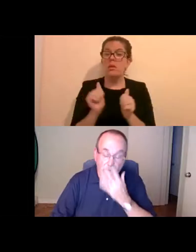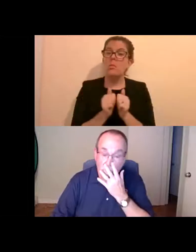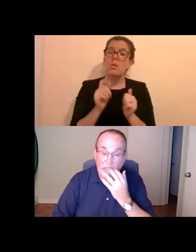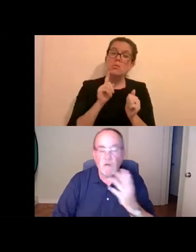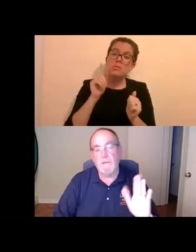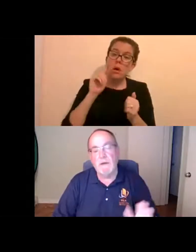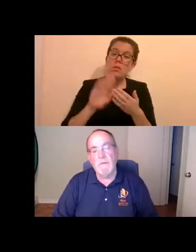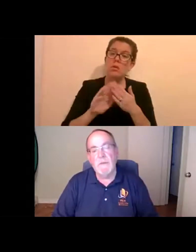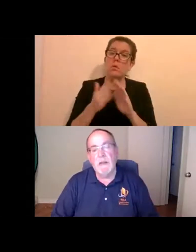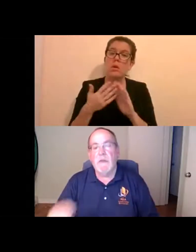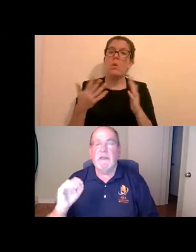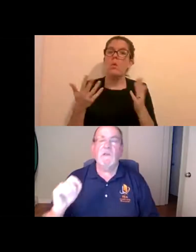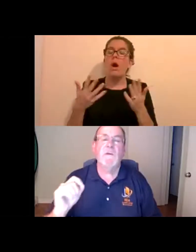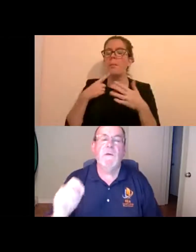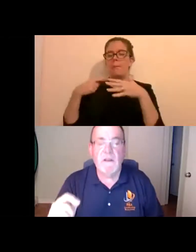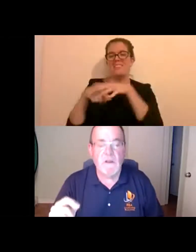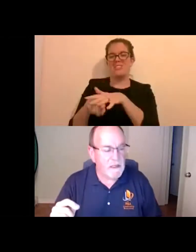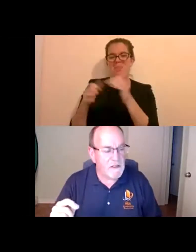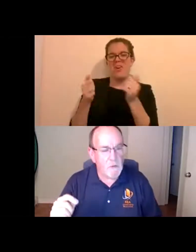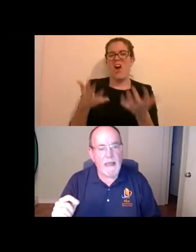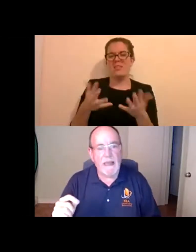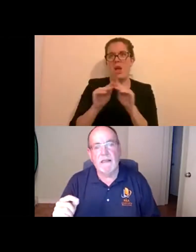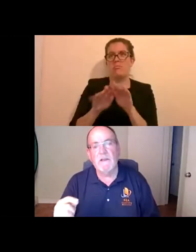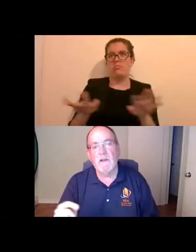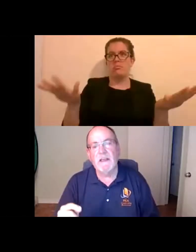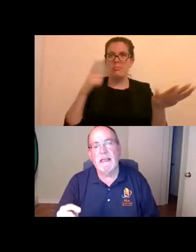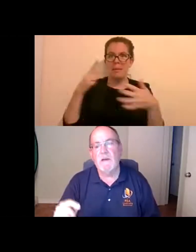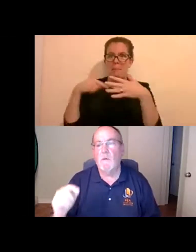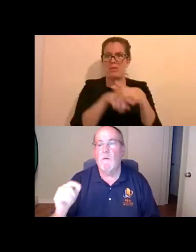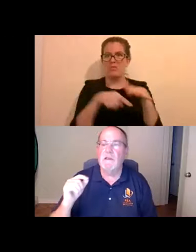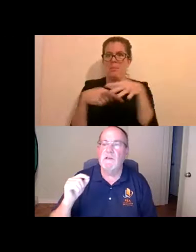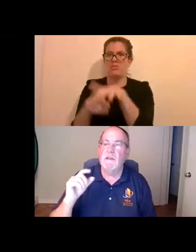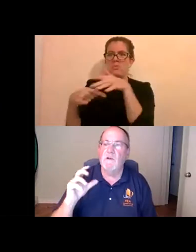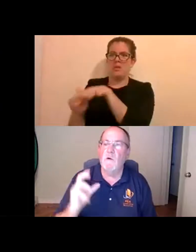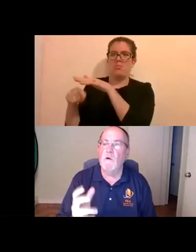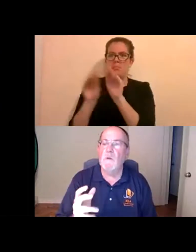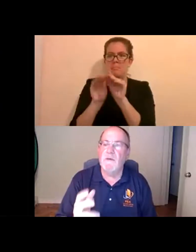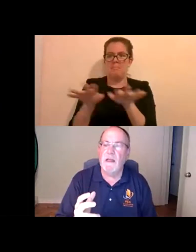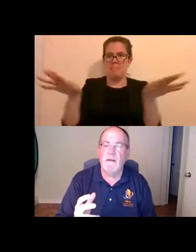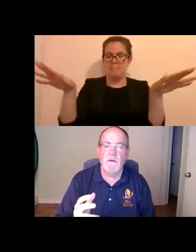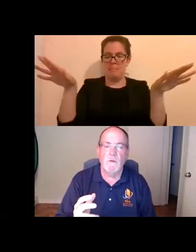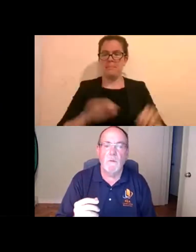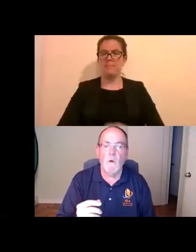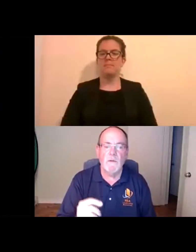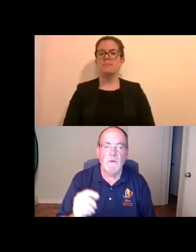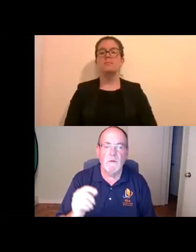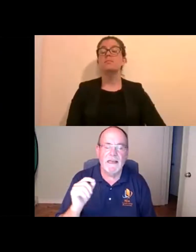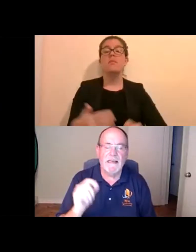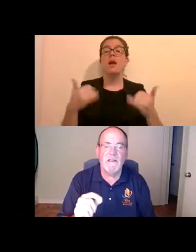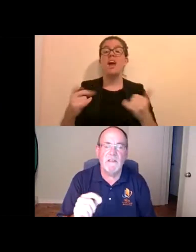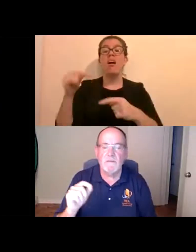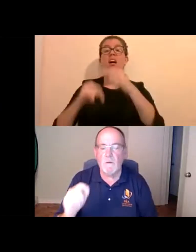the mainstream. But here's what's really interesting. Let's go back and let's look at this group of deaf who were born